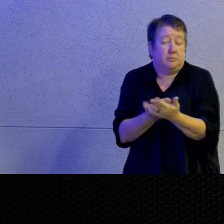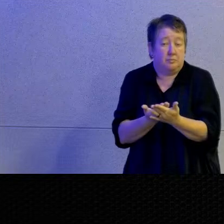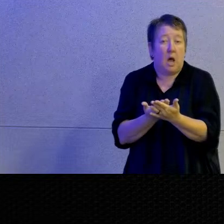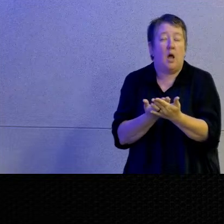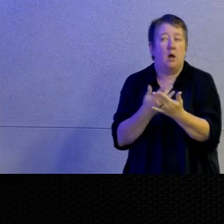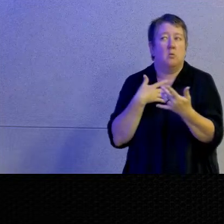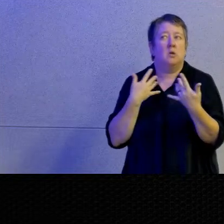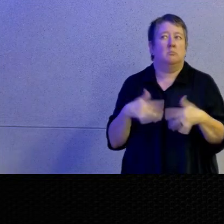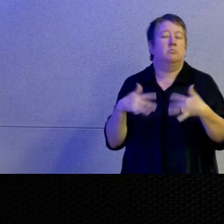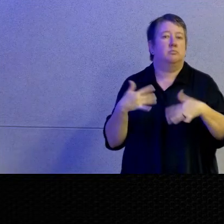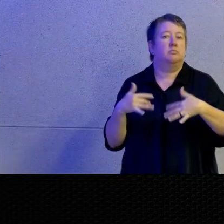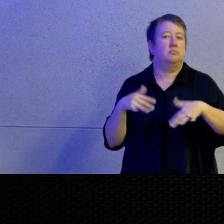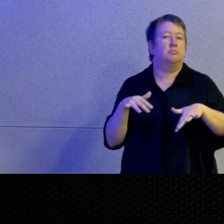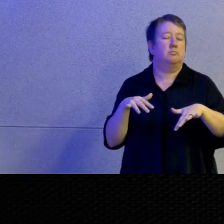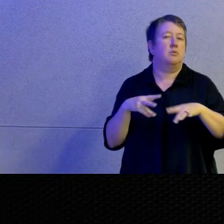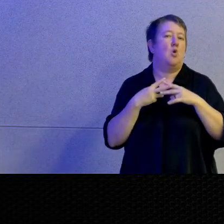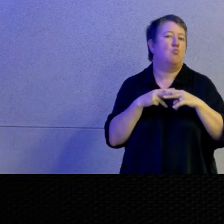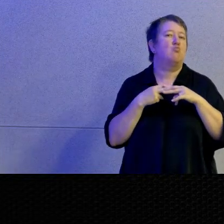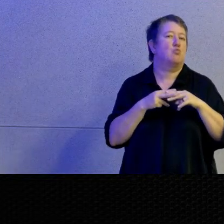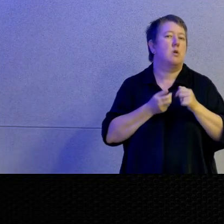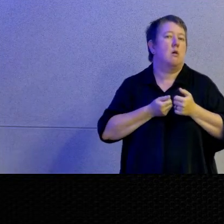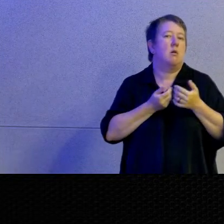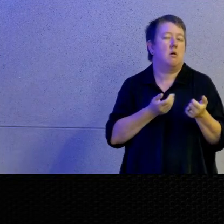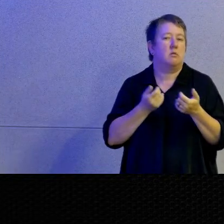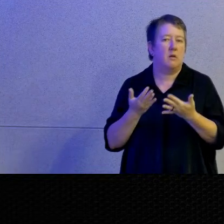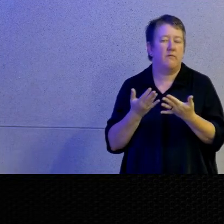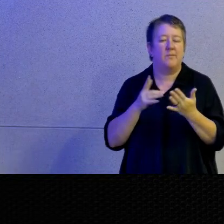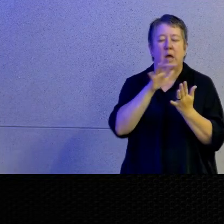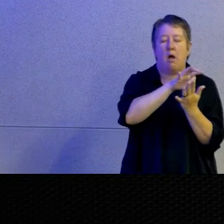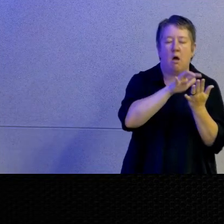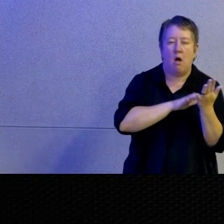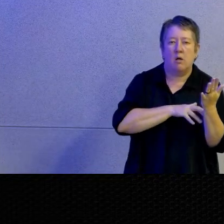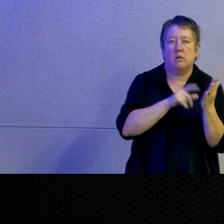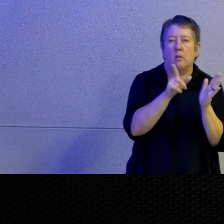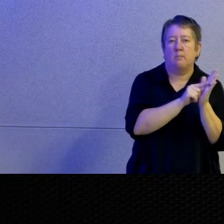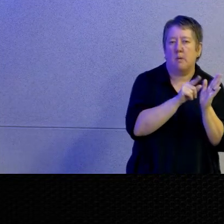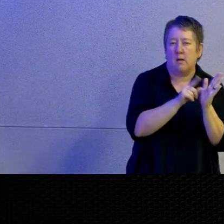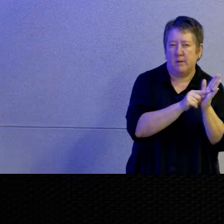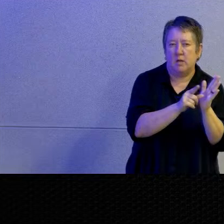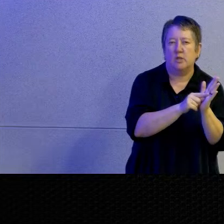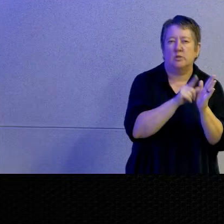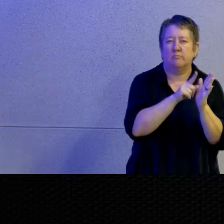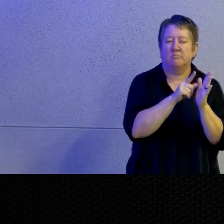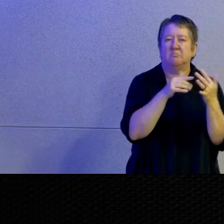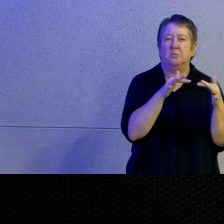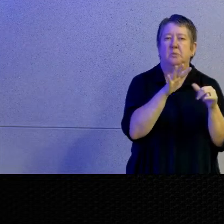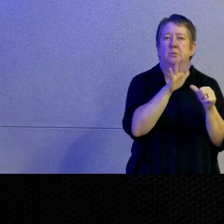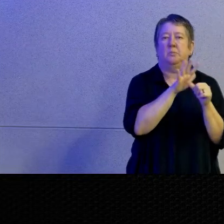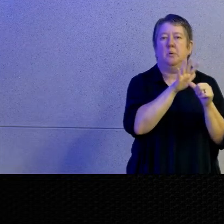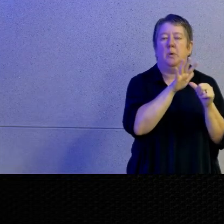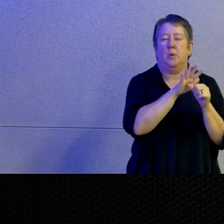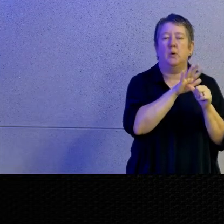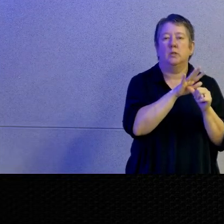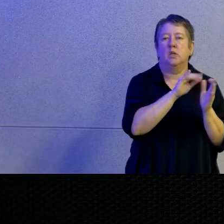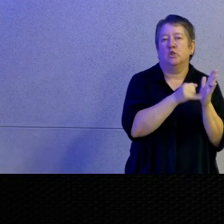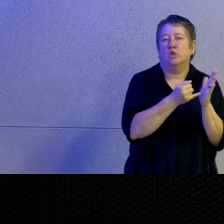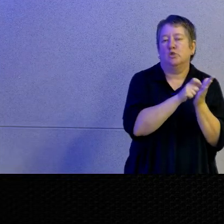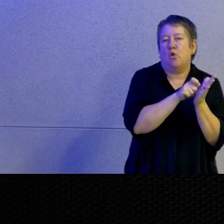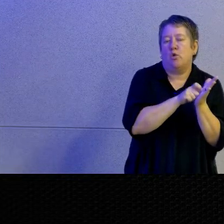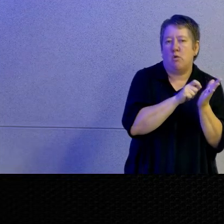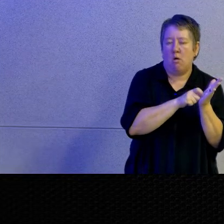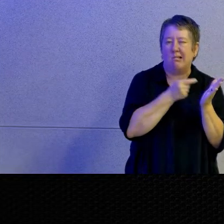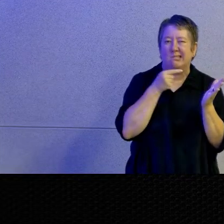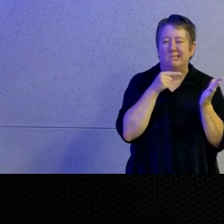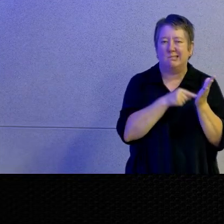very productive in publishing articles in reputable journals. And this is